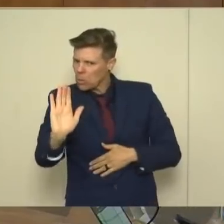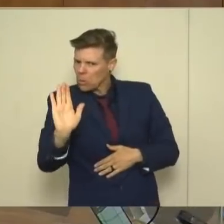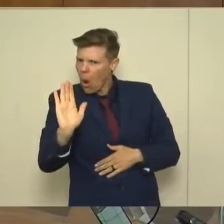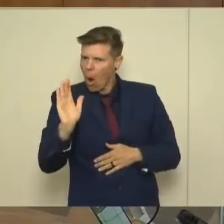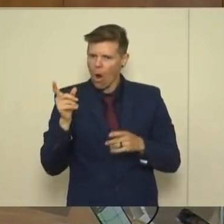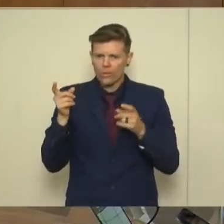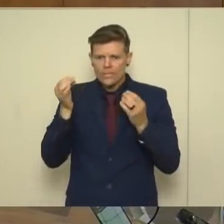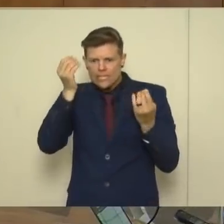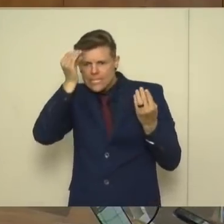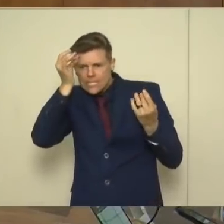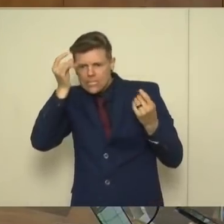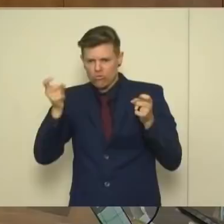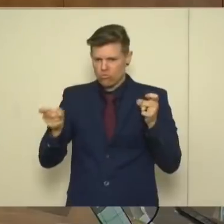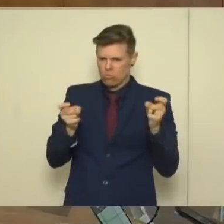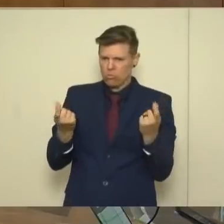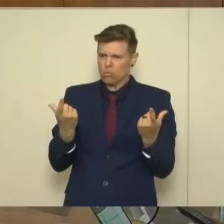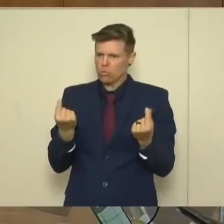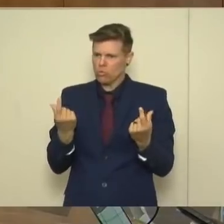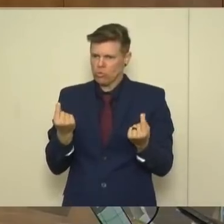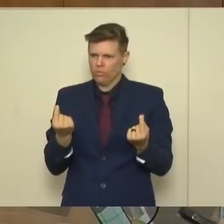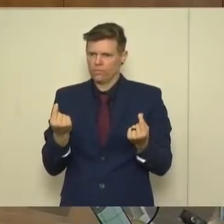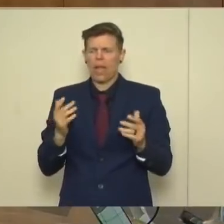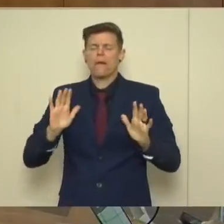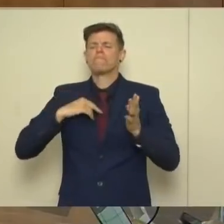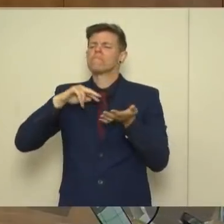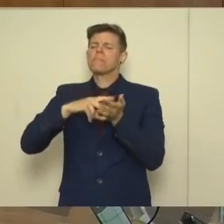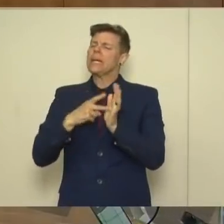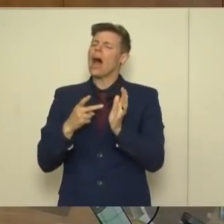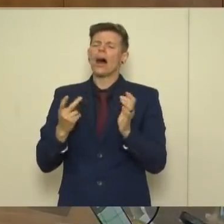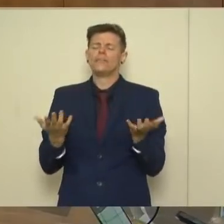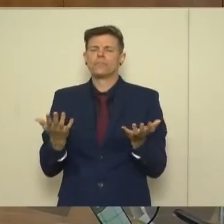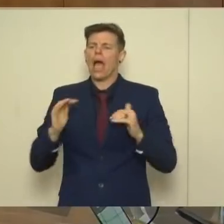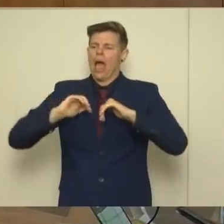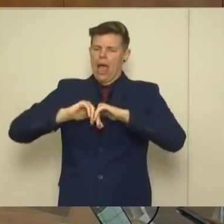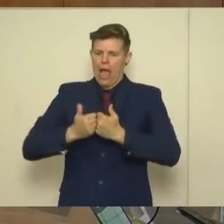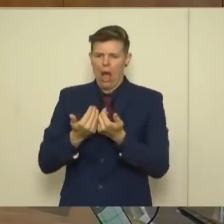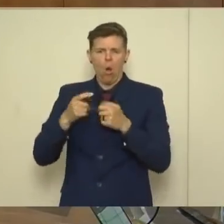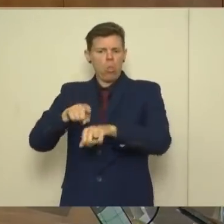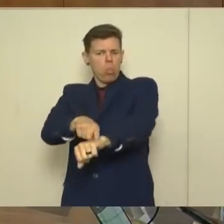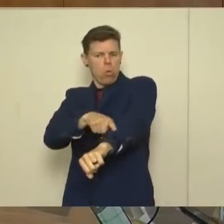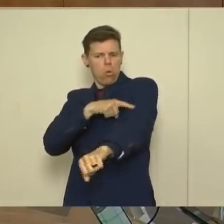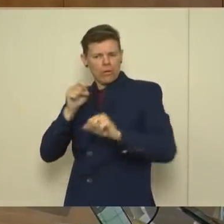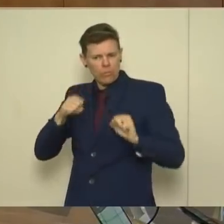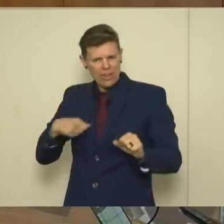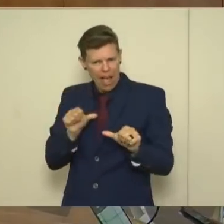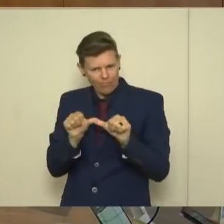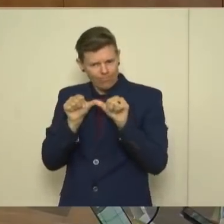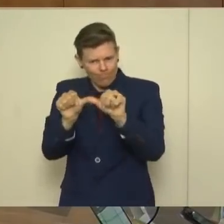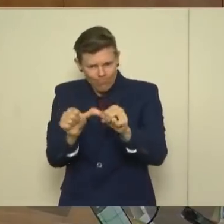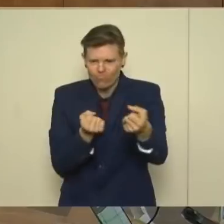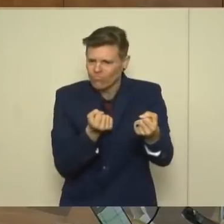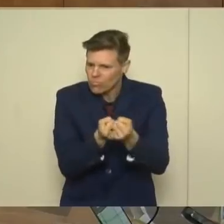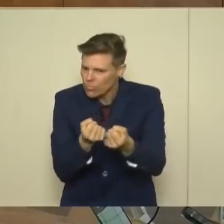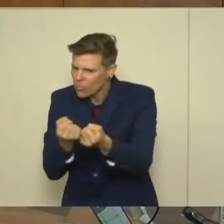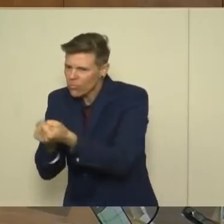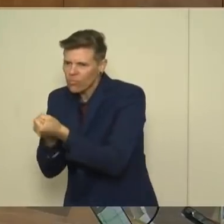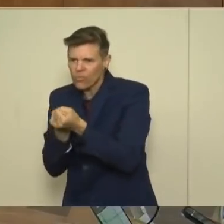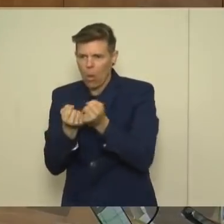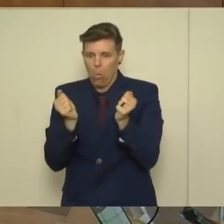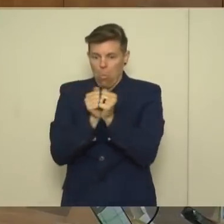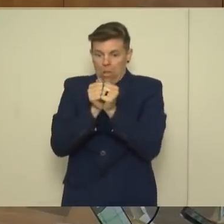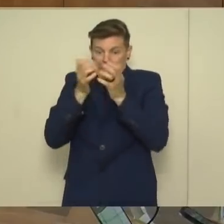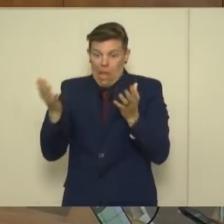New Mexico can go on providing the supports that it has before having